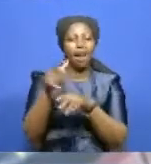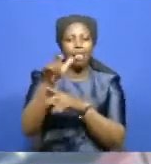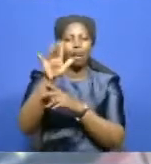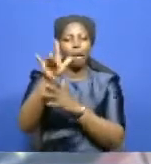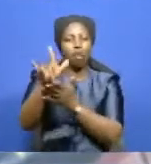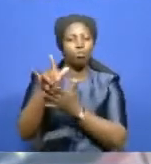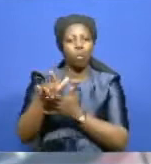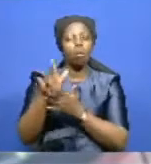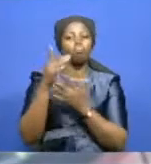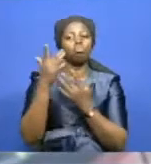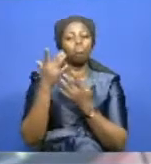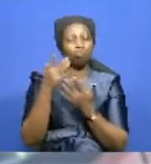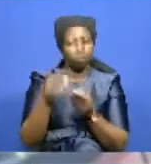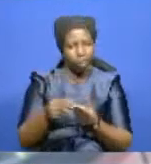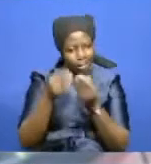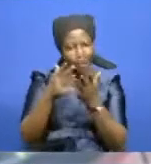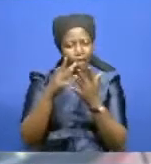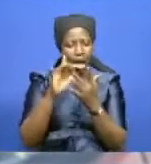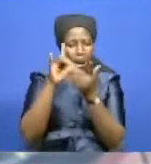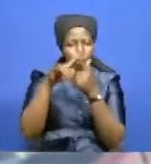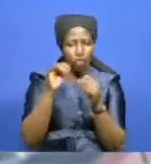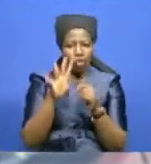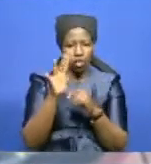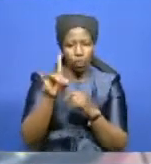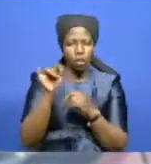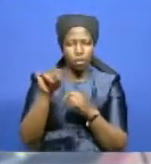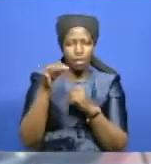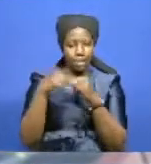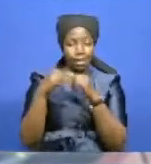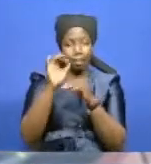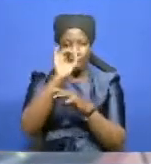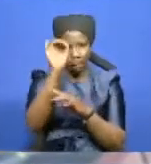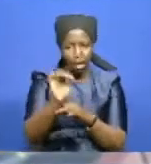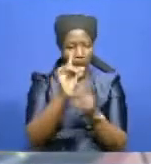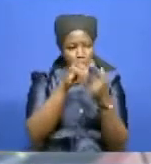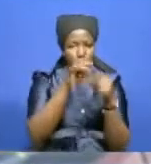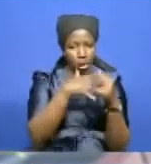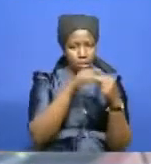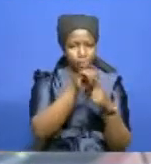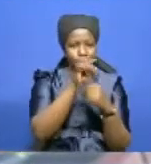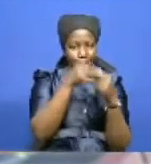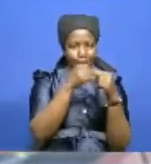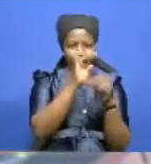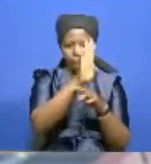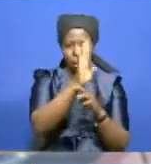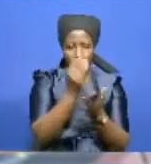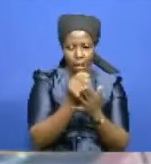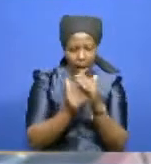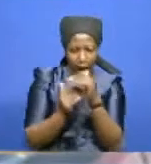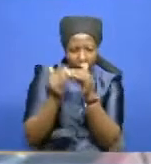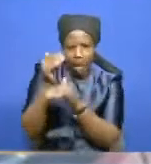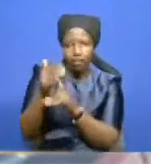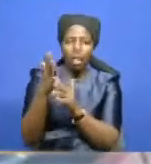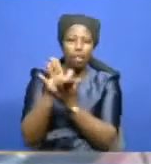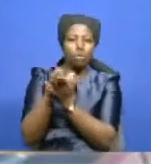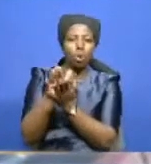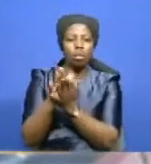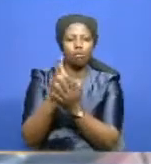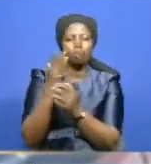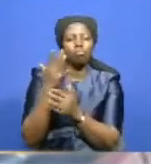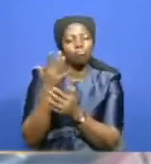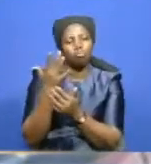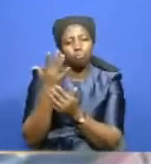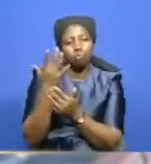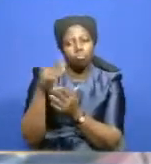loss provisions by 41.78% to 9.8 billion shillings after the stock of non-performing